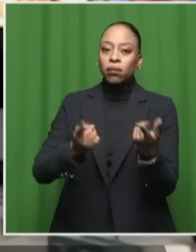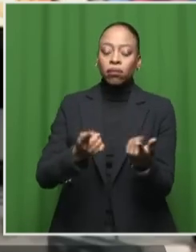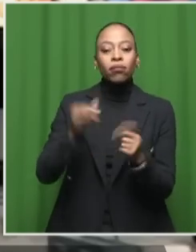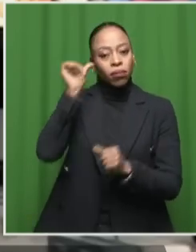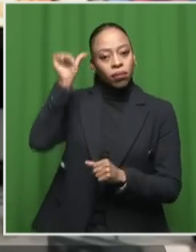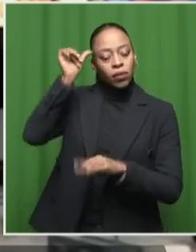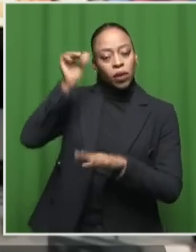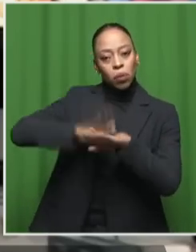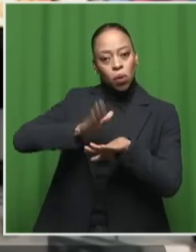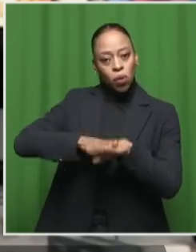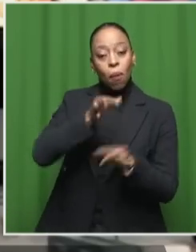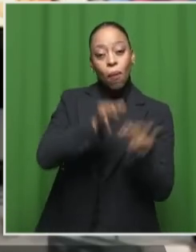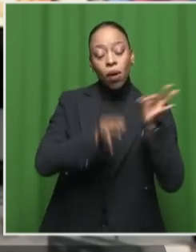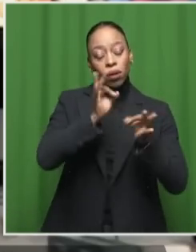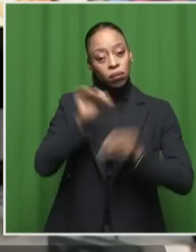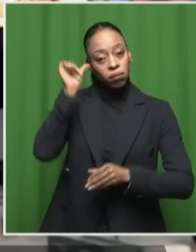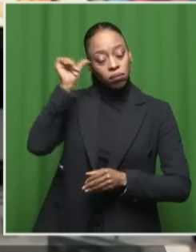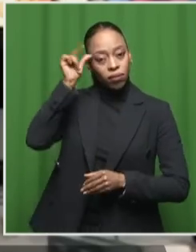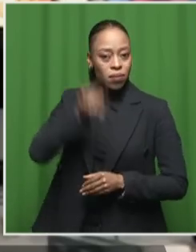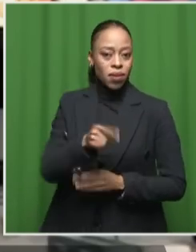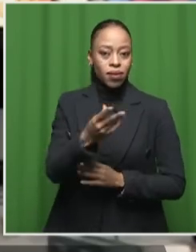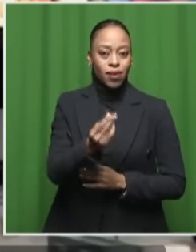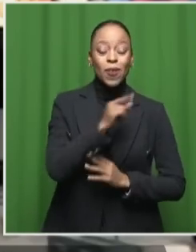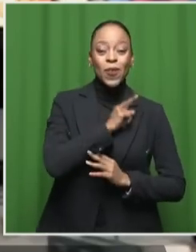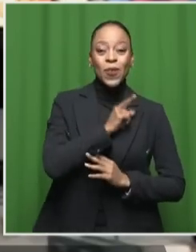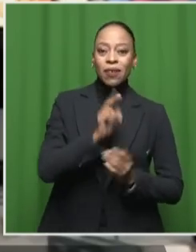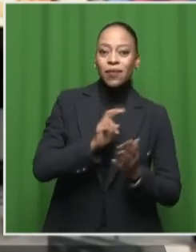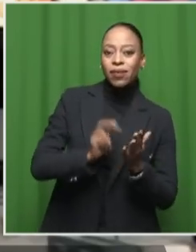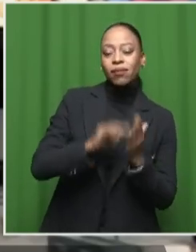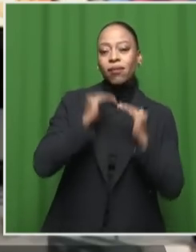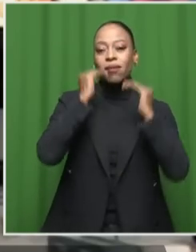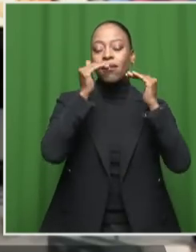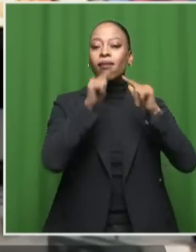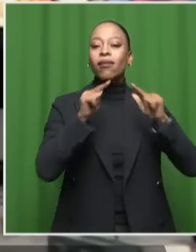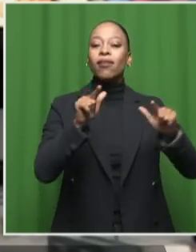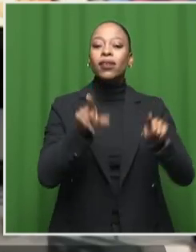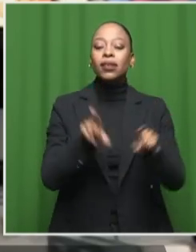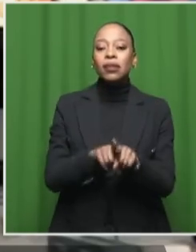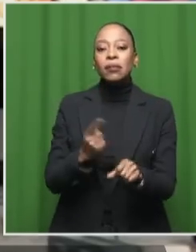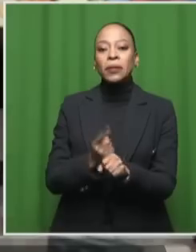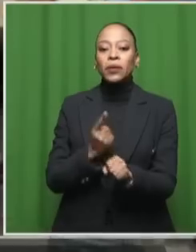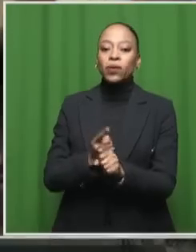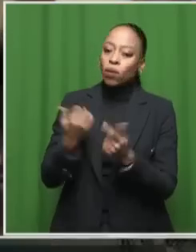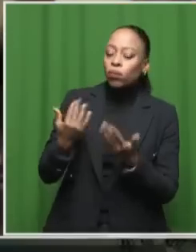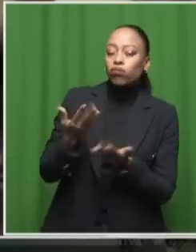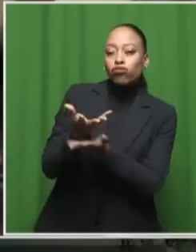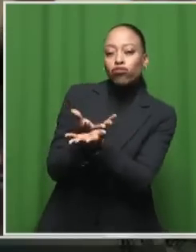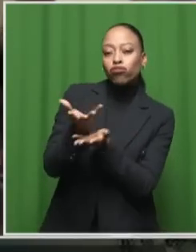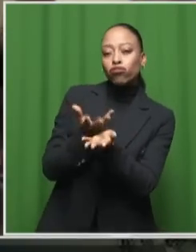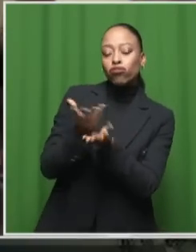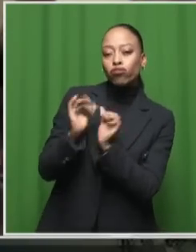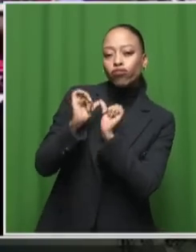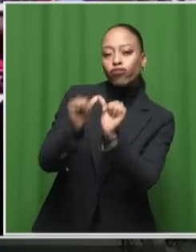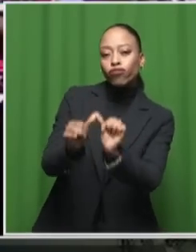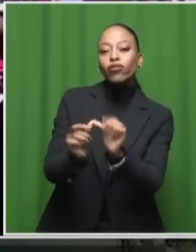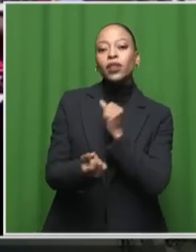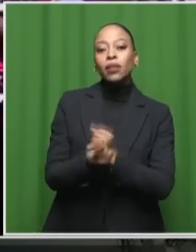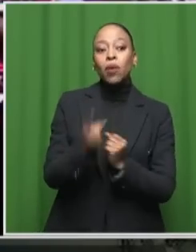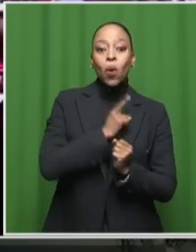maturity, political maturity, because there needs to be a higher level and a consistent discussion between parties to